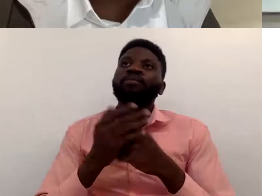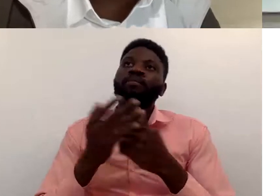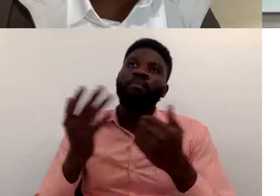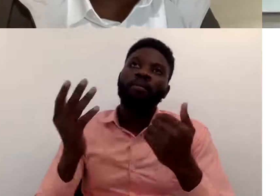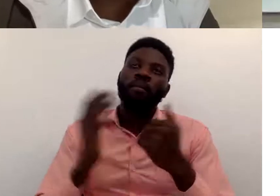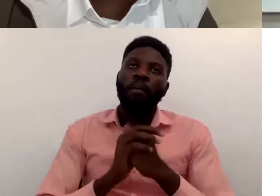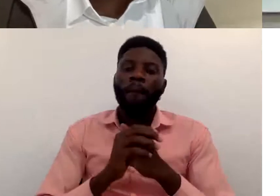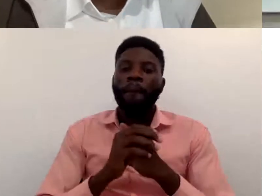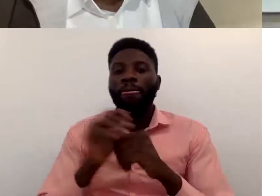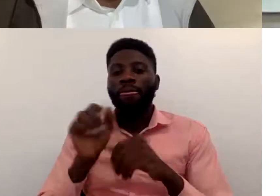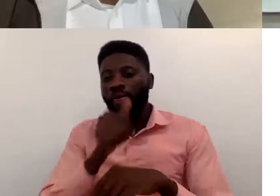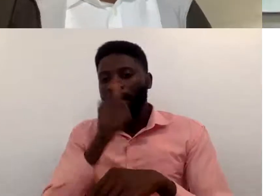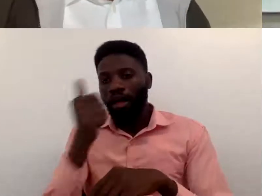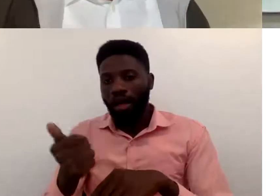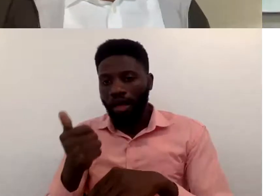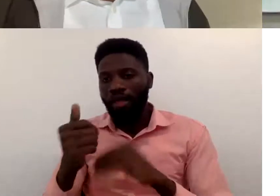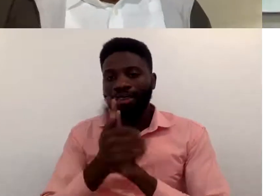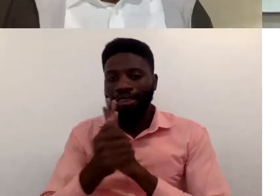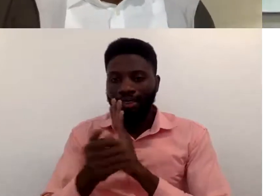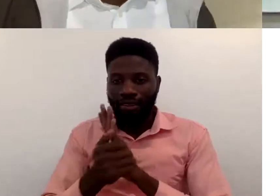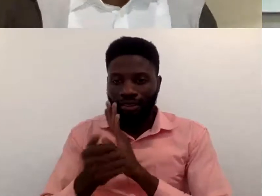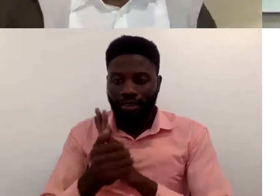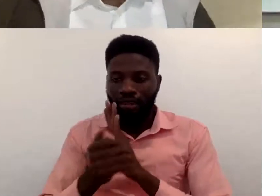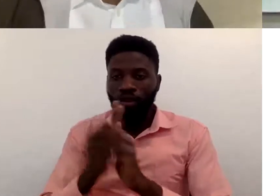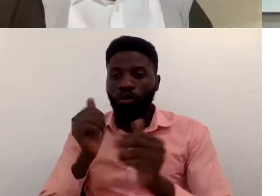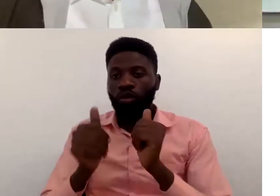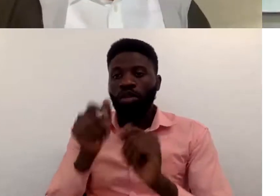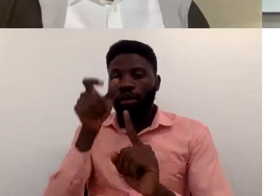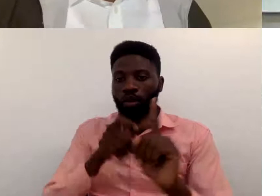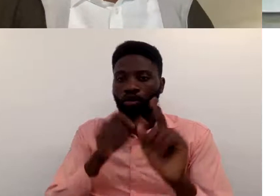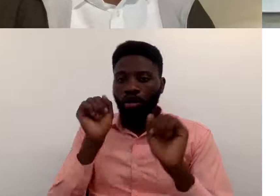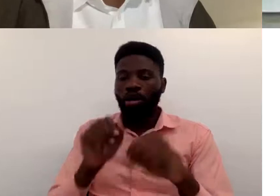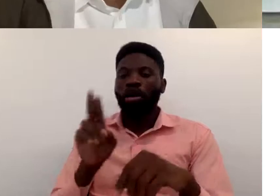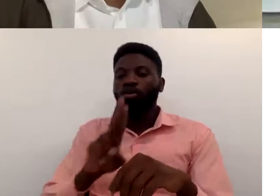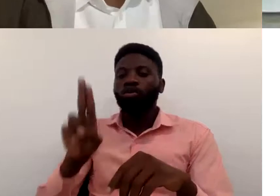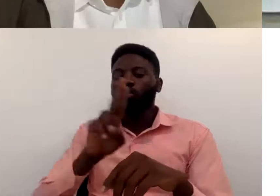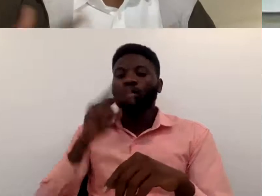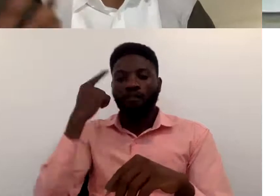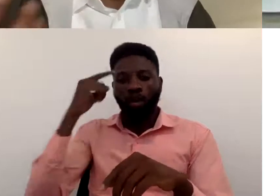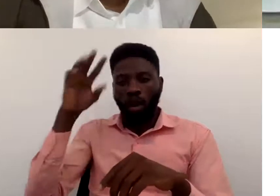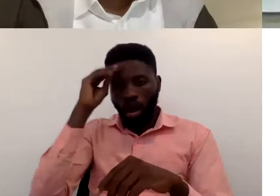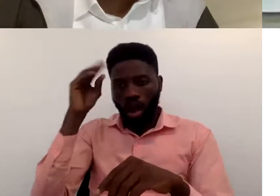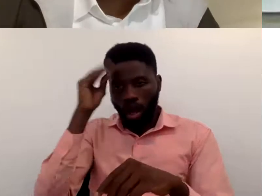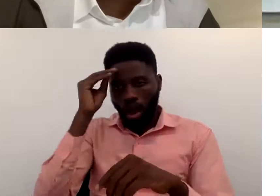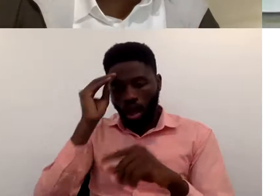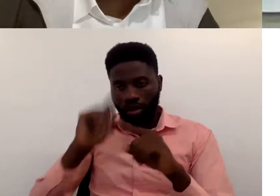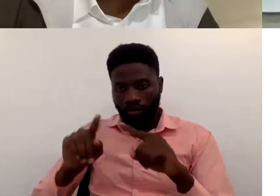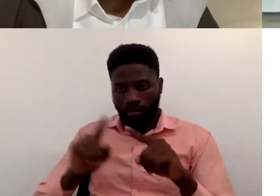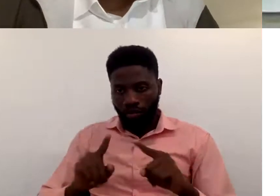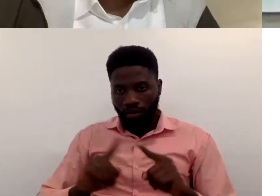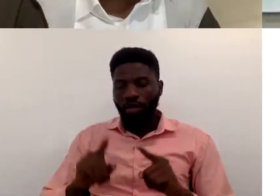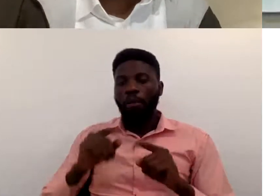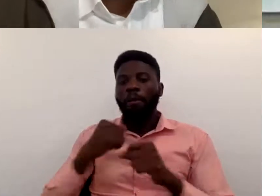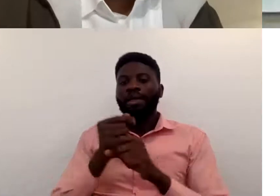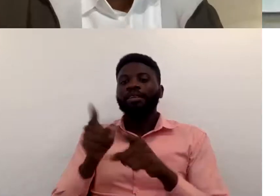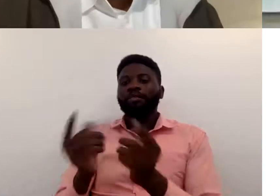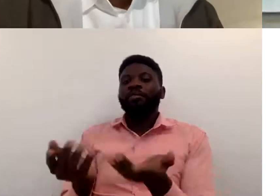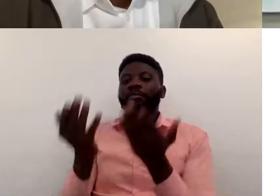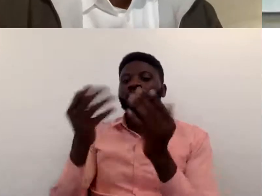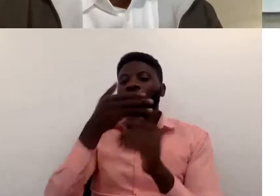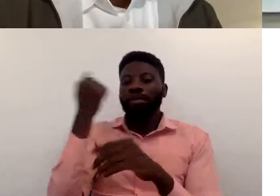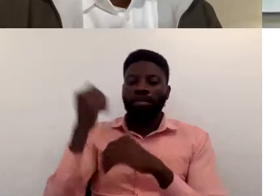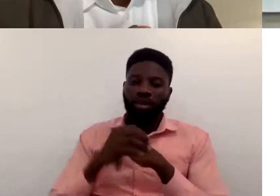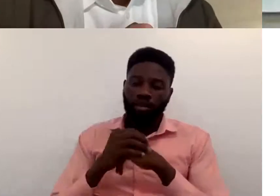The other skill that one can do in terms of learning so as to differentiate themselves and make themselves better are social